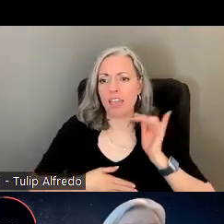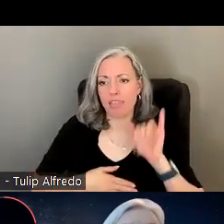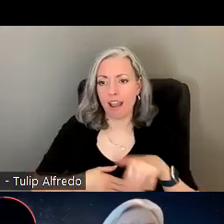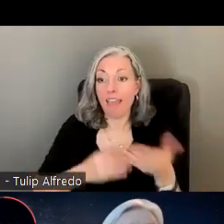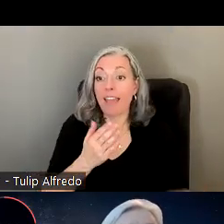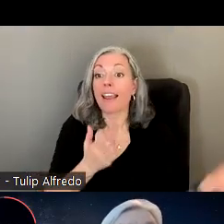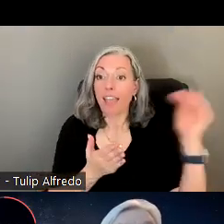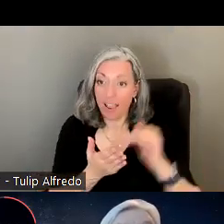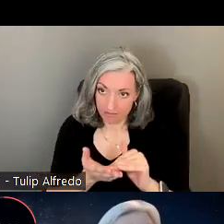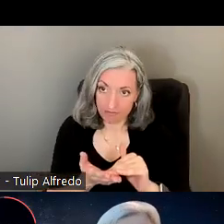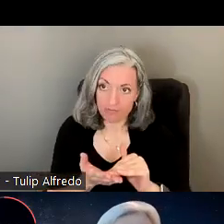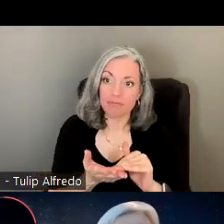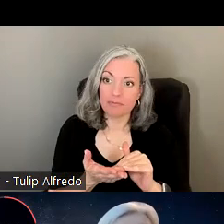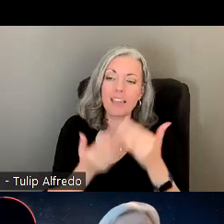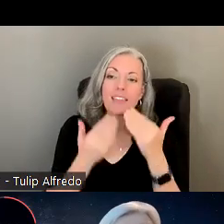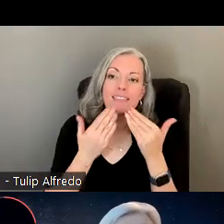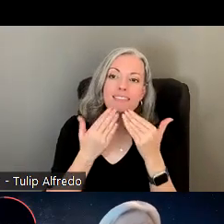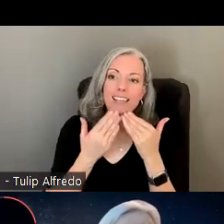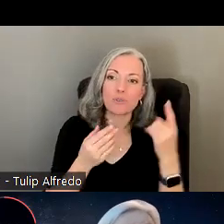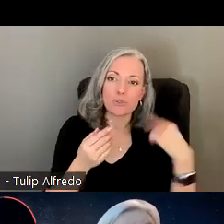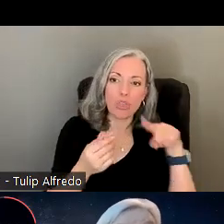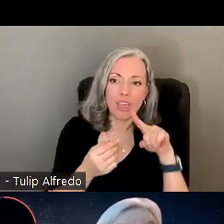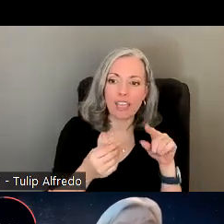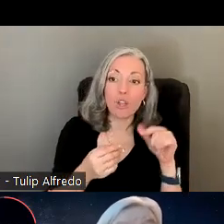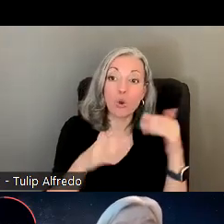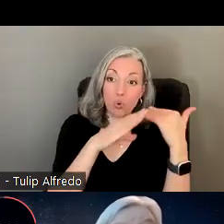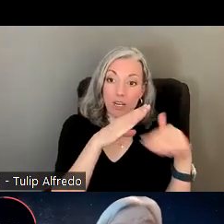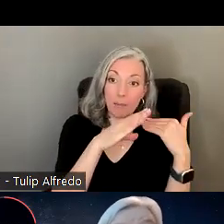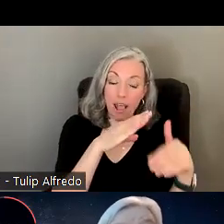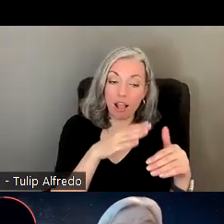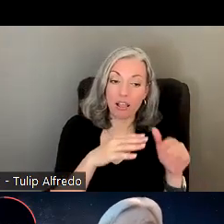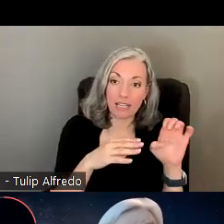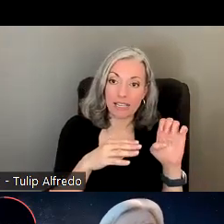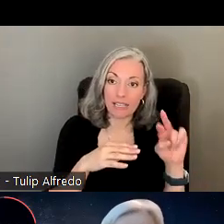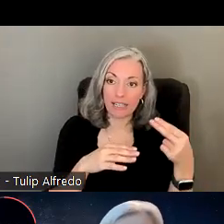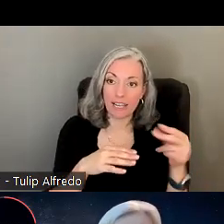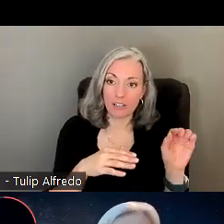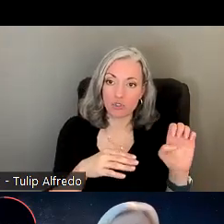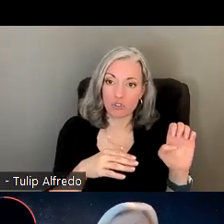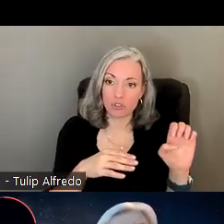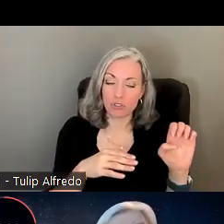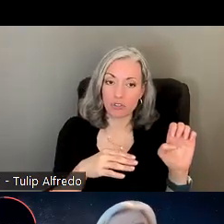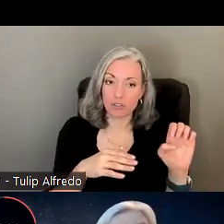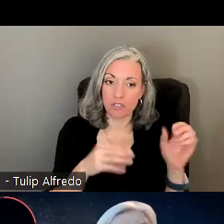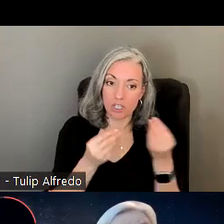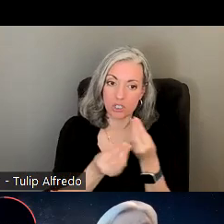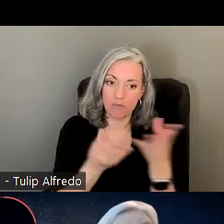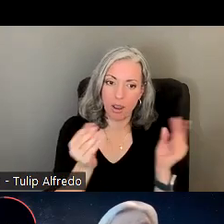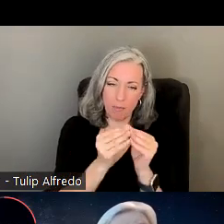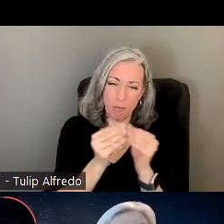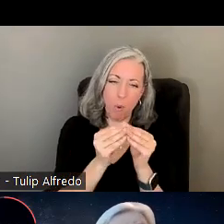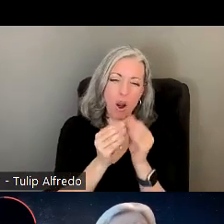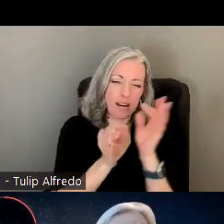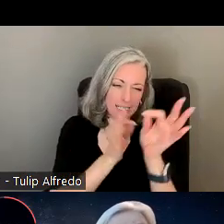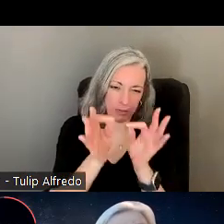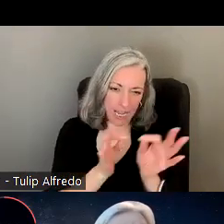again, thank you to those who did email Engage to provide more context.